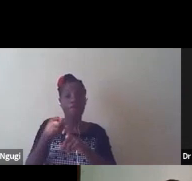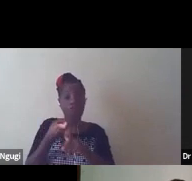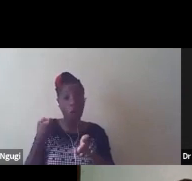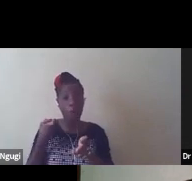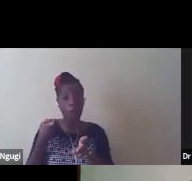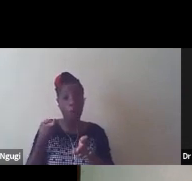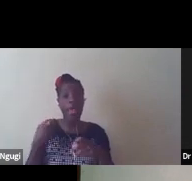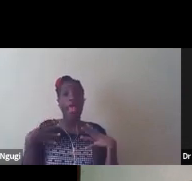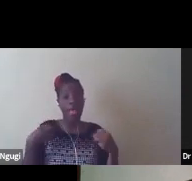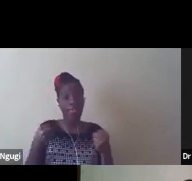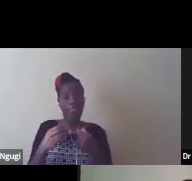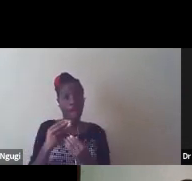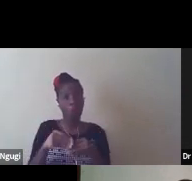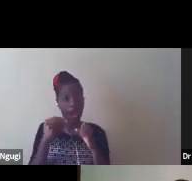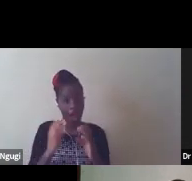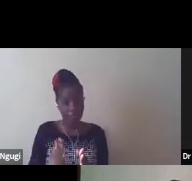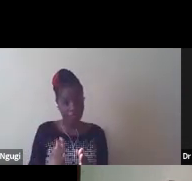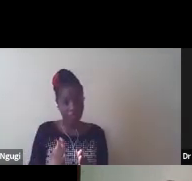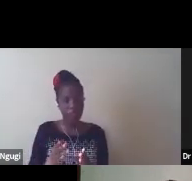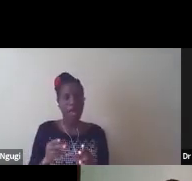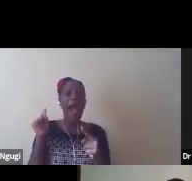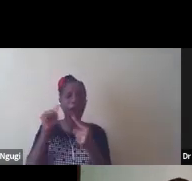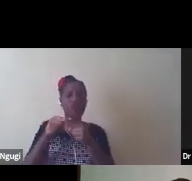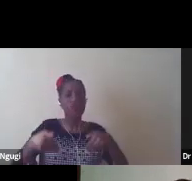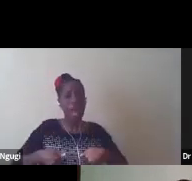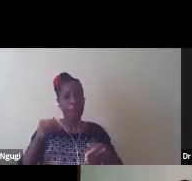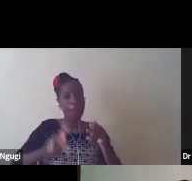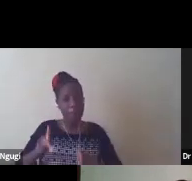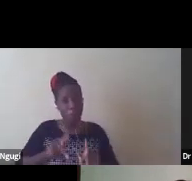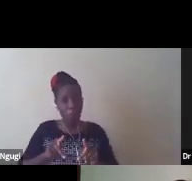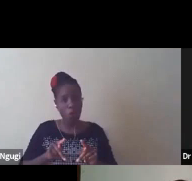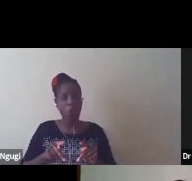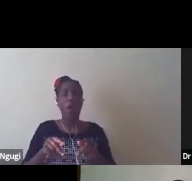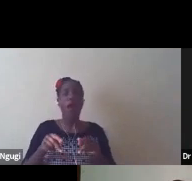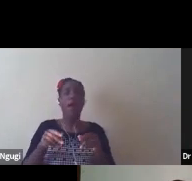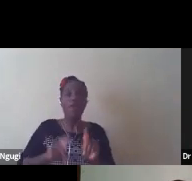the healthcare workers, going to the young people, going to the people with